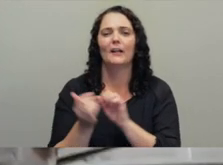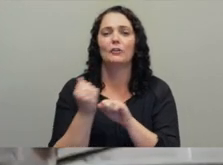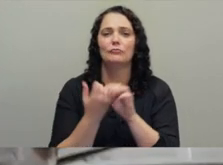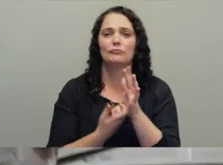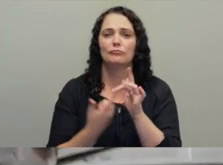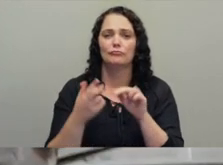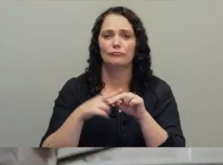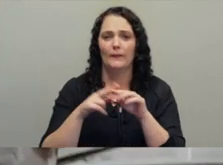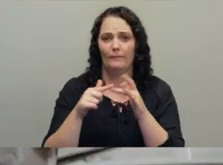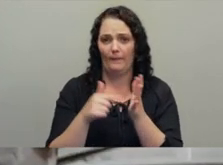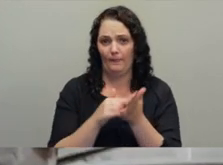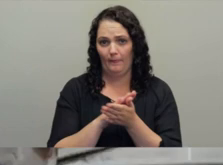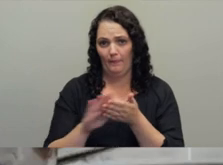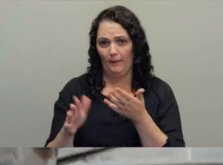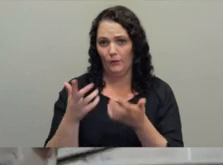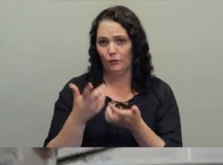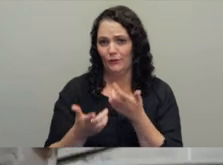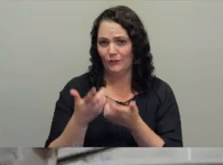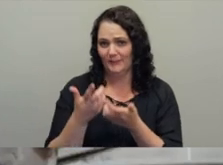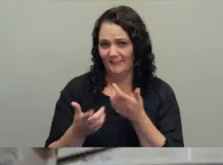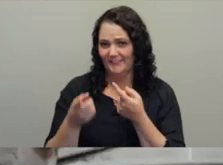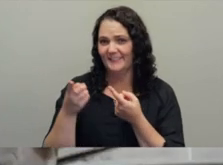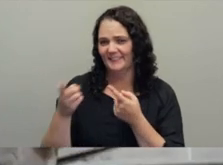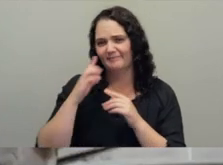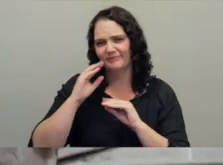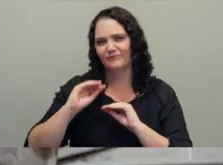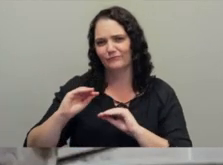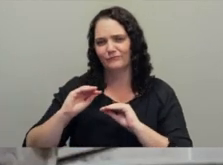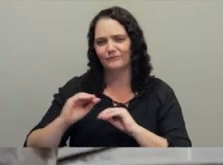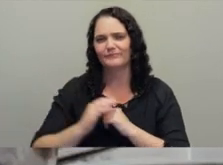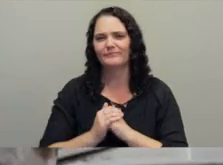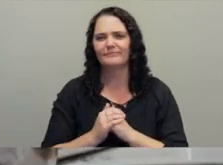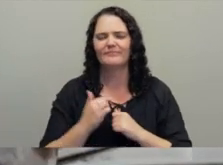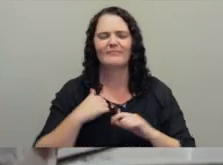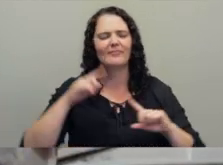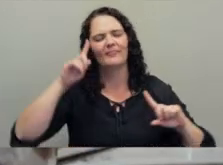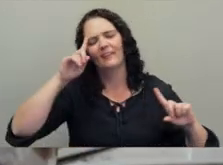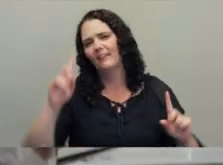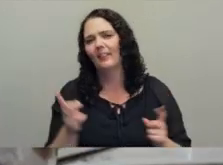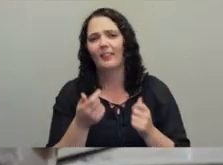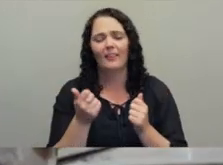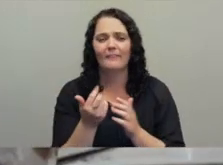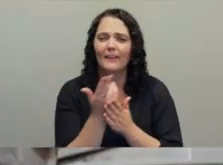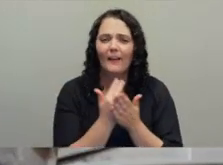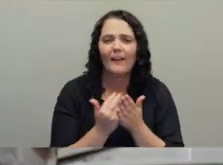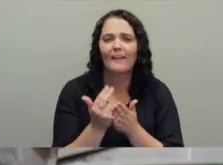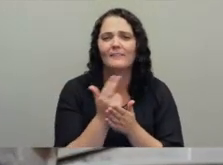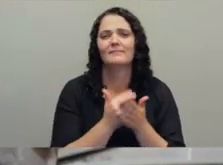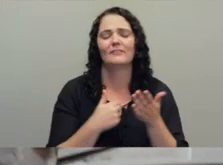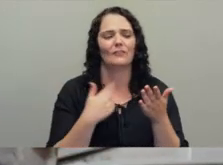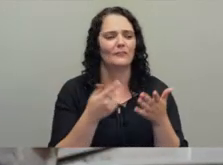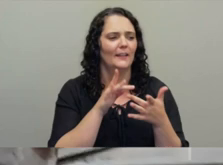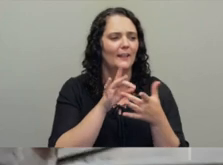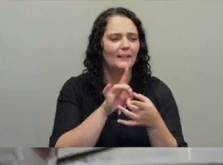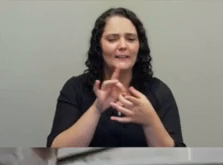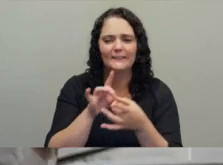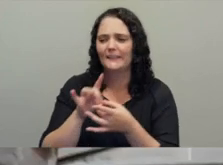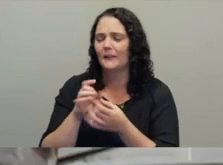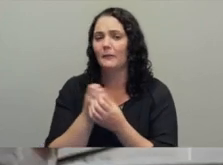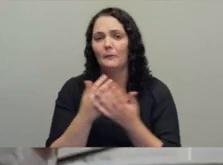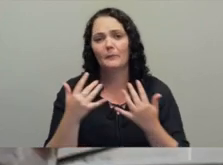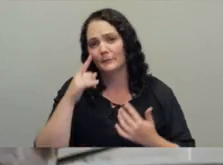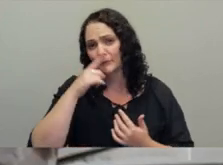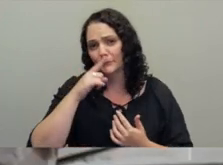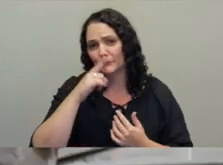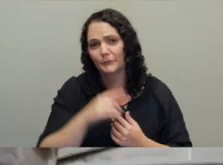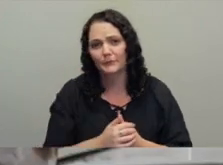teaching drawing for a long time. I absolutely love to be able to connect with different people in different ways. It's wonderful to do this. This is the first time I've